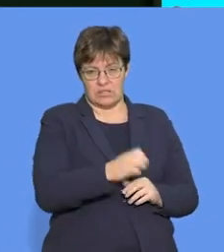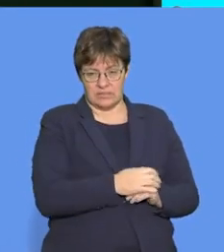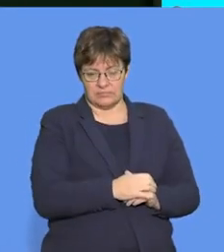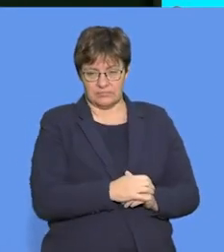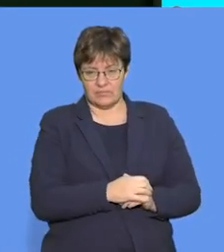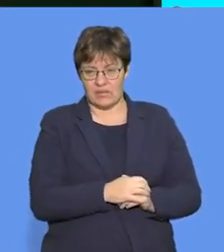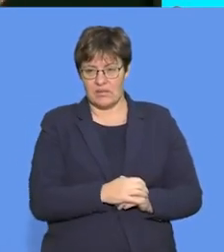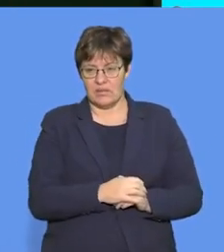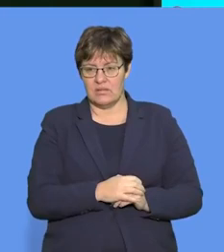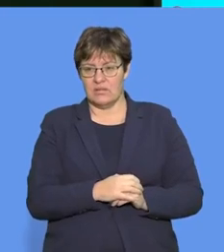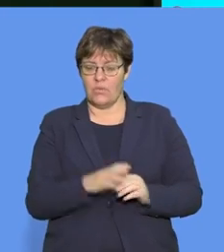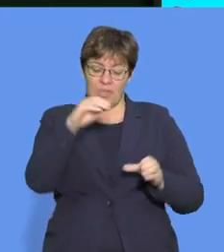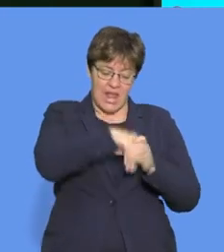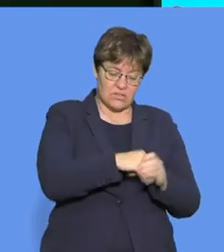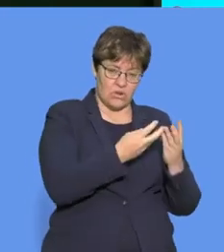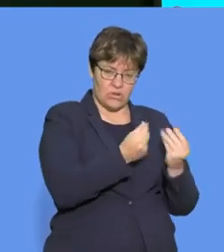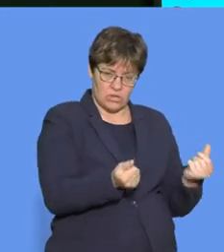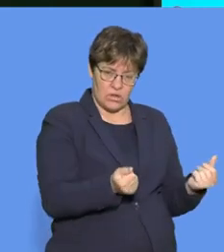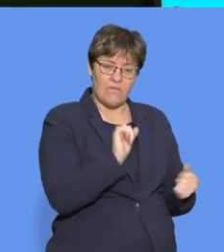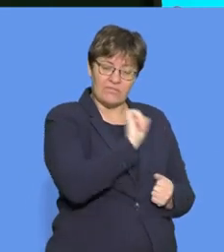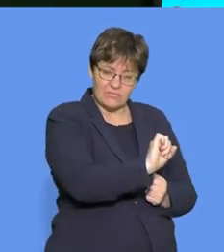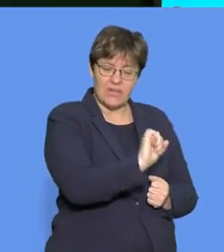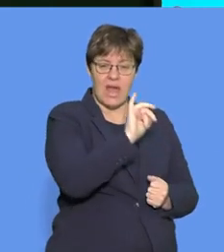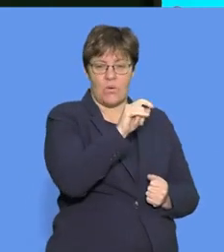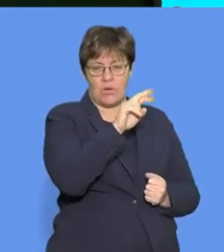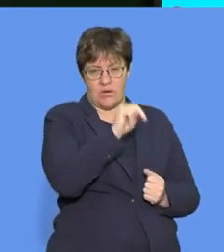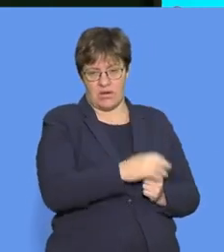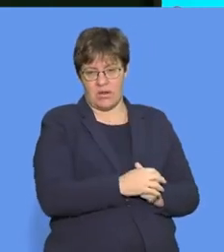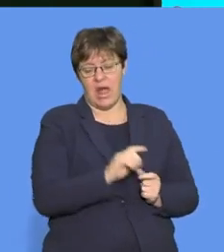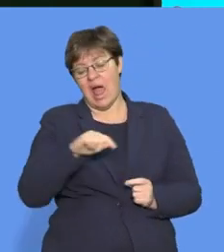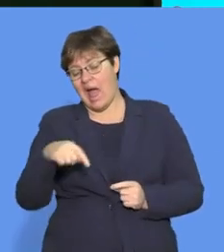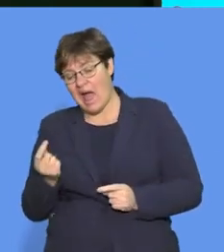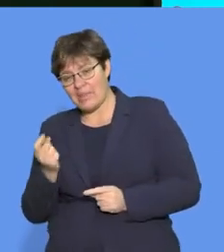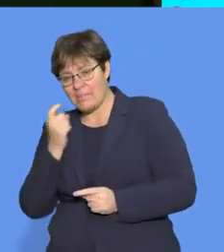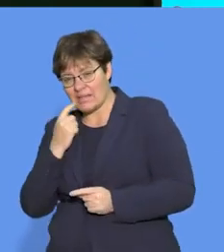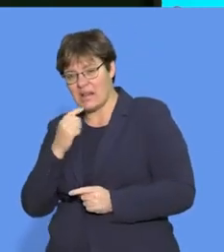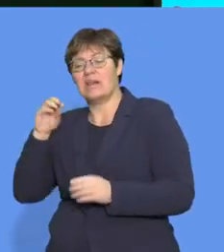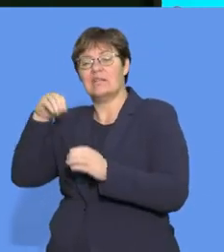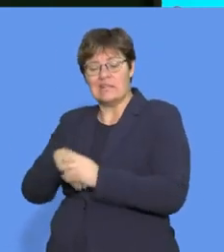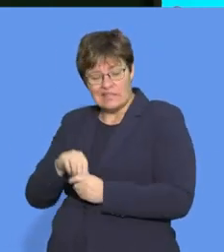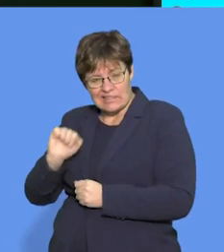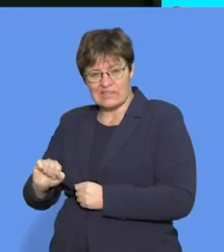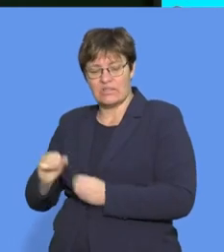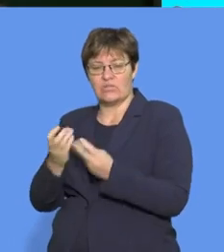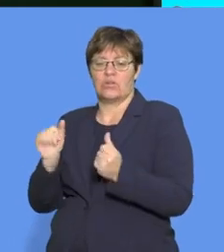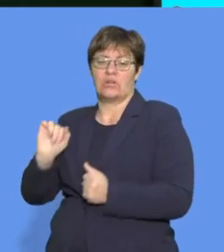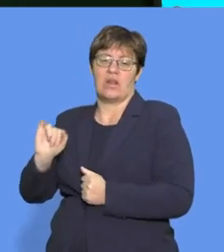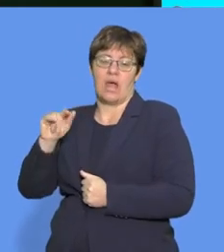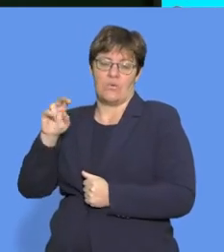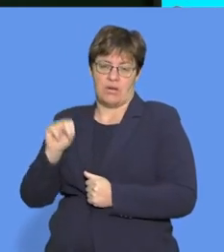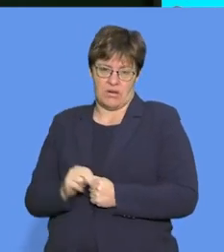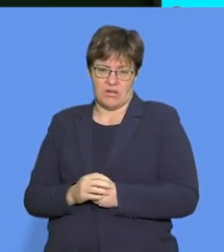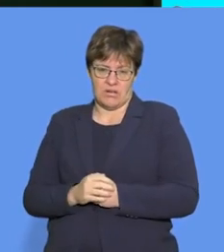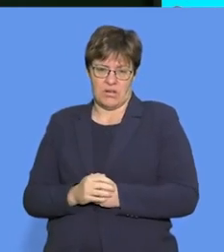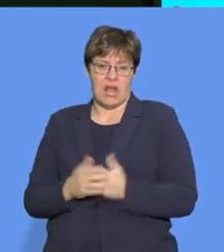a metal electrode, into a solution of its ions, another metal electrode into a solution of its ions, and